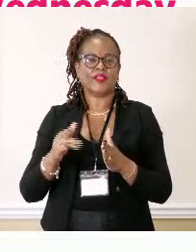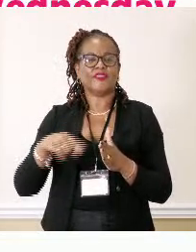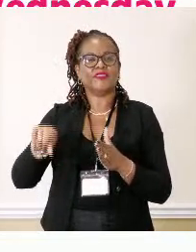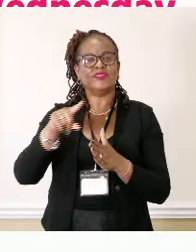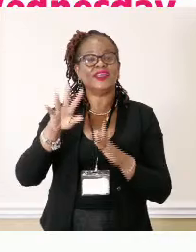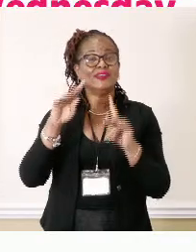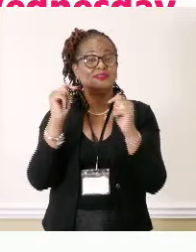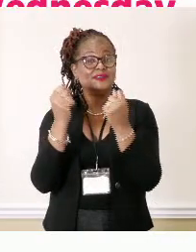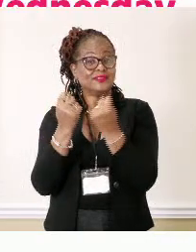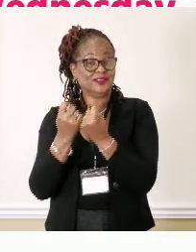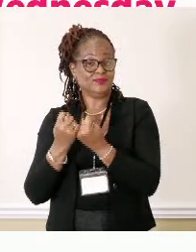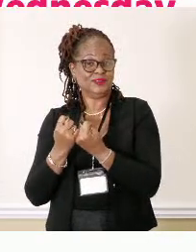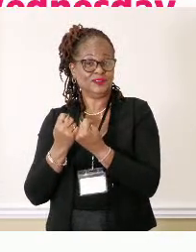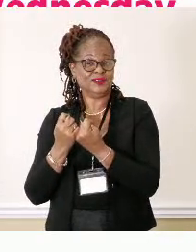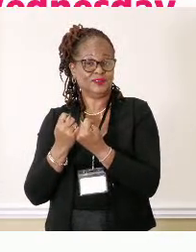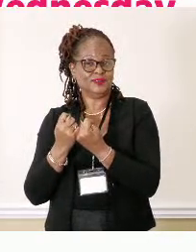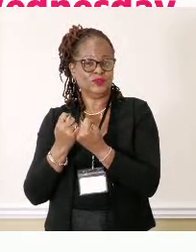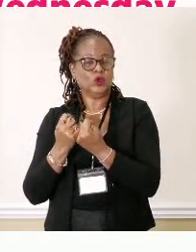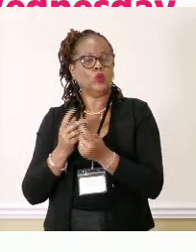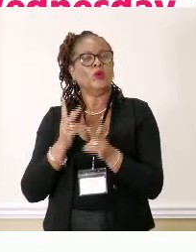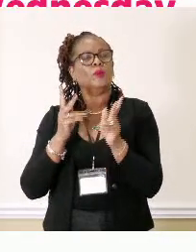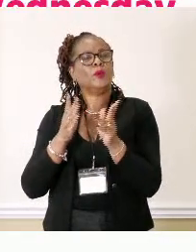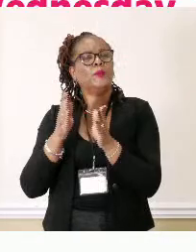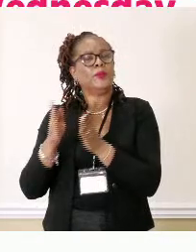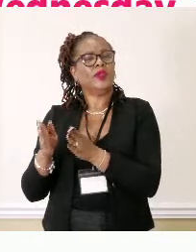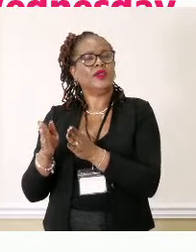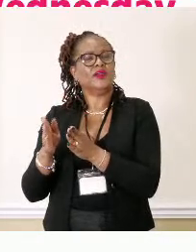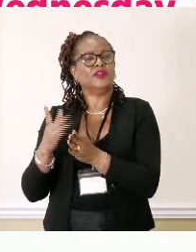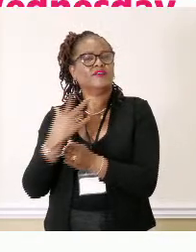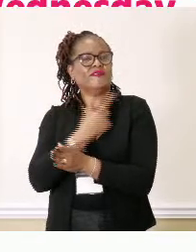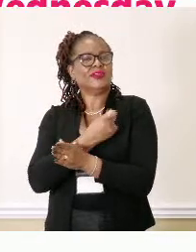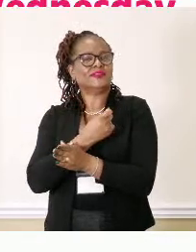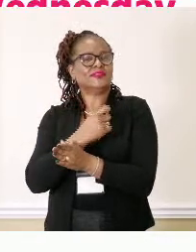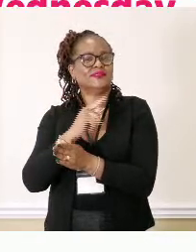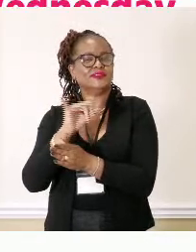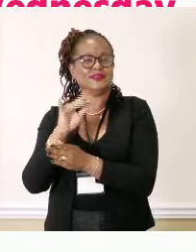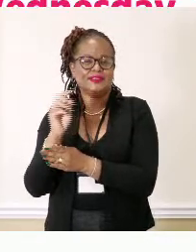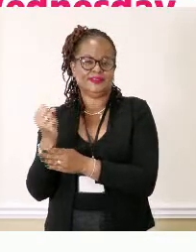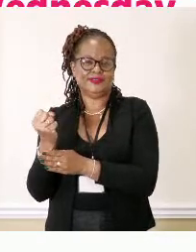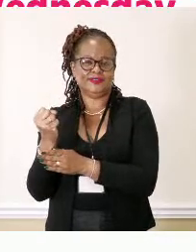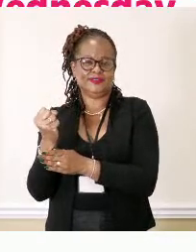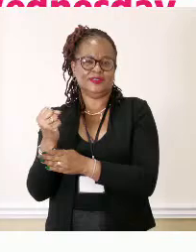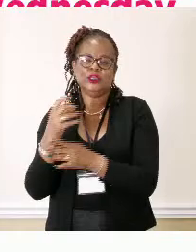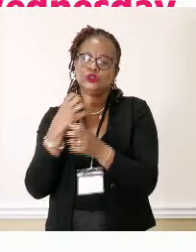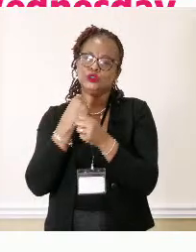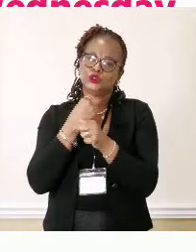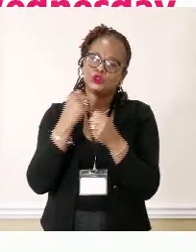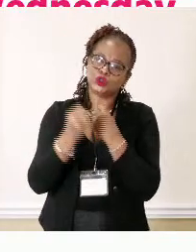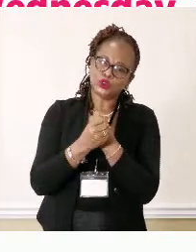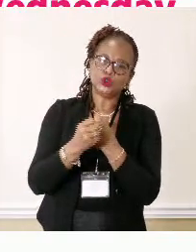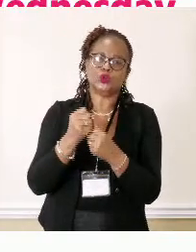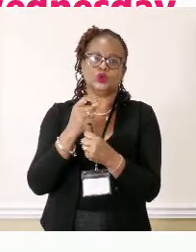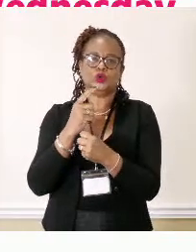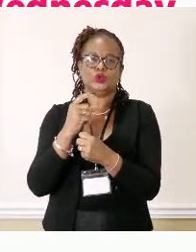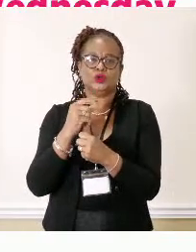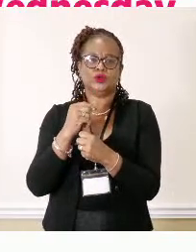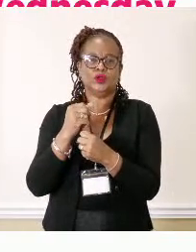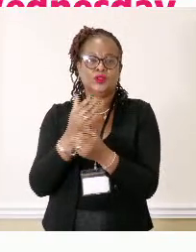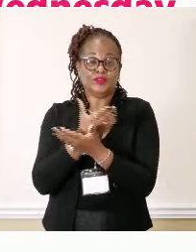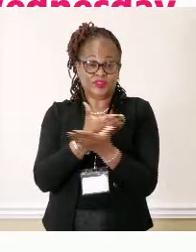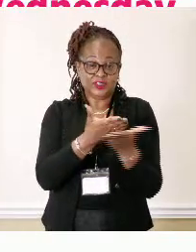These teams will prepare the vaccination sites, secure the necessary